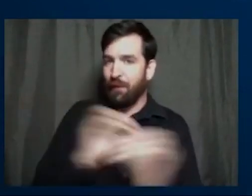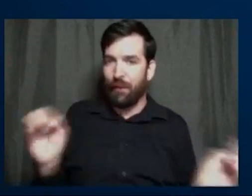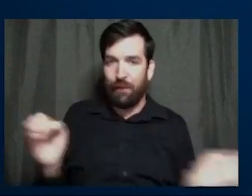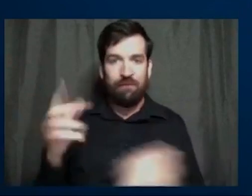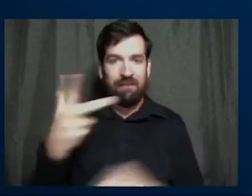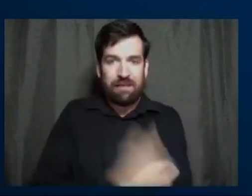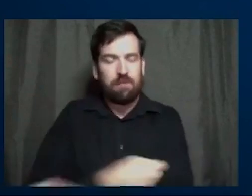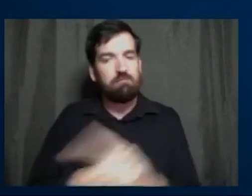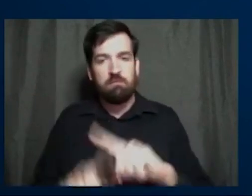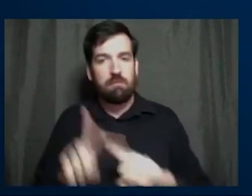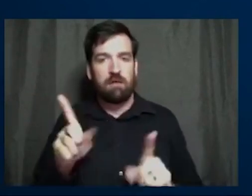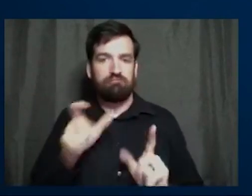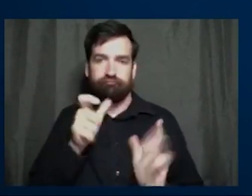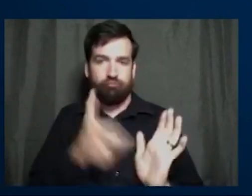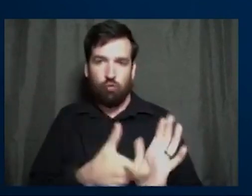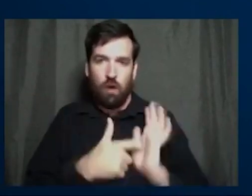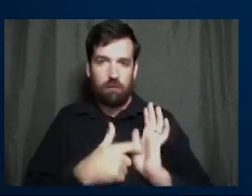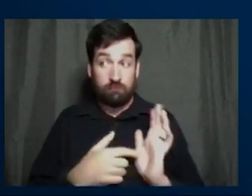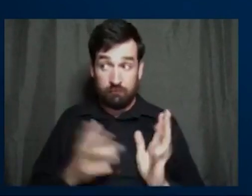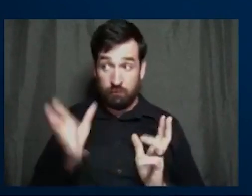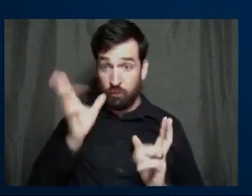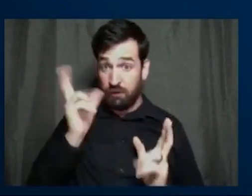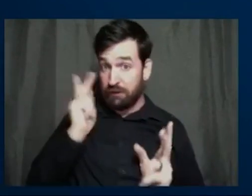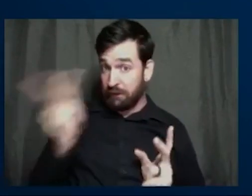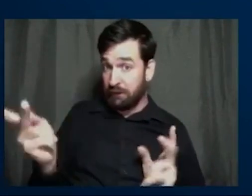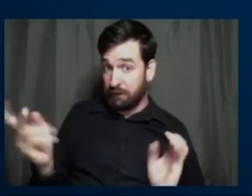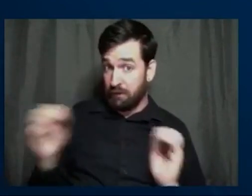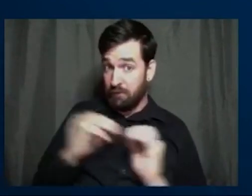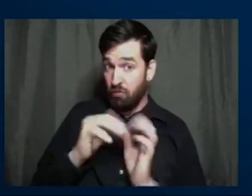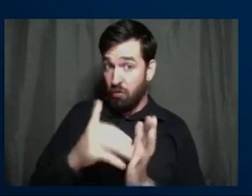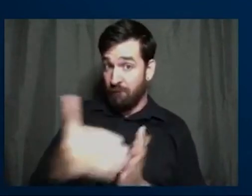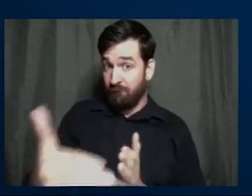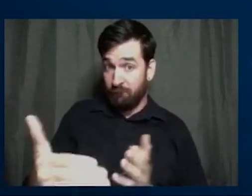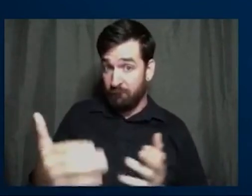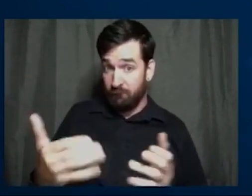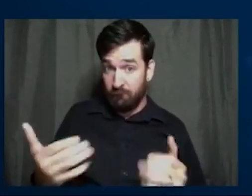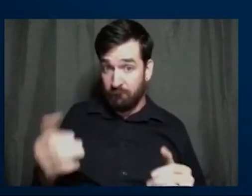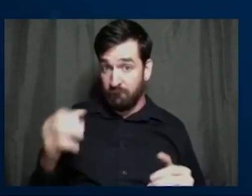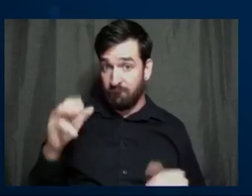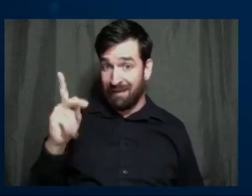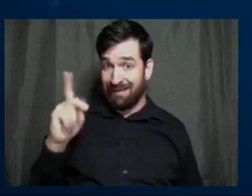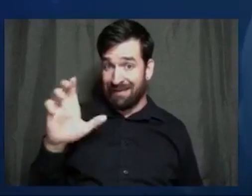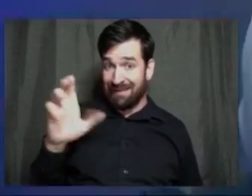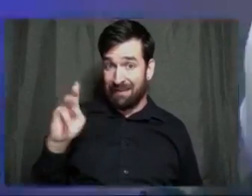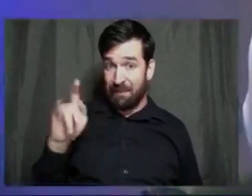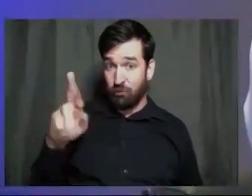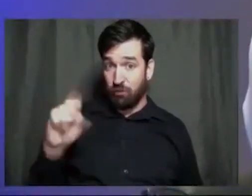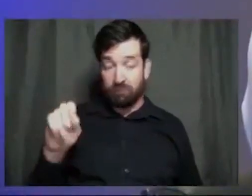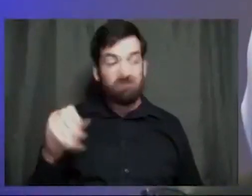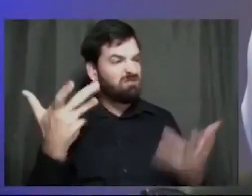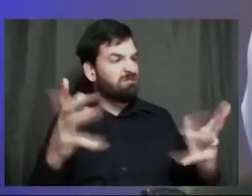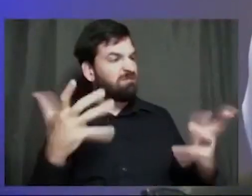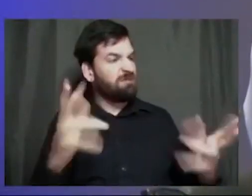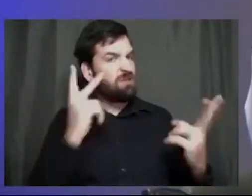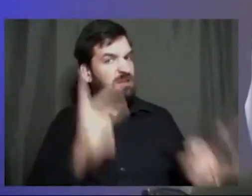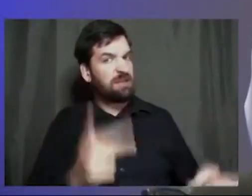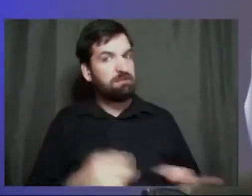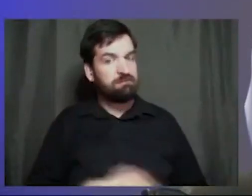something that you think we're going to see more of across the metro? And I know we already have. Yeah, so we already have.